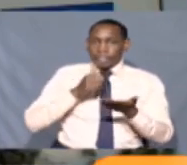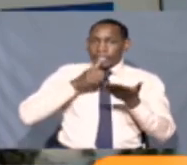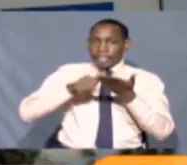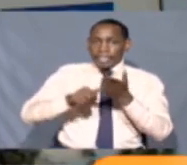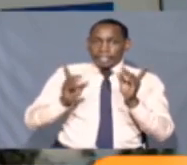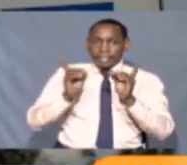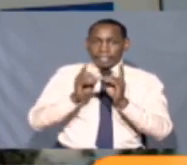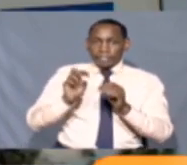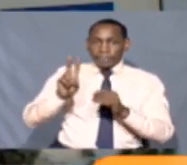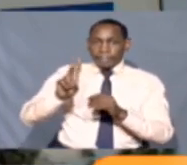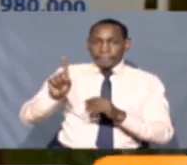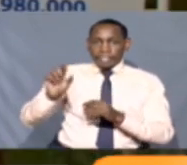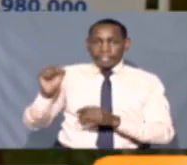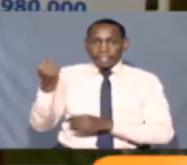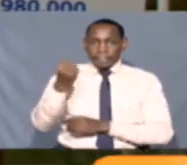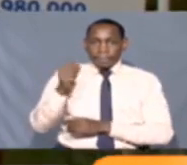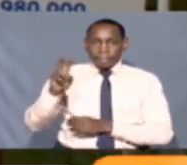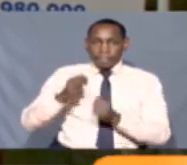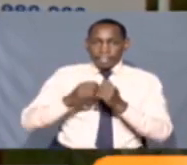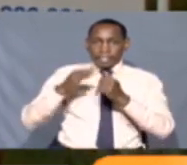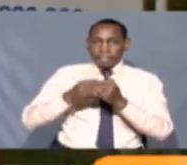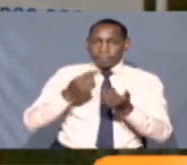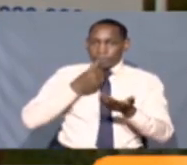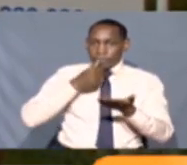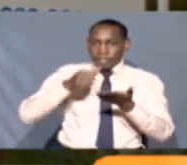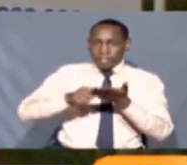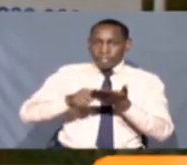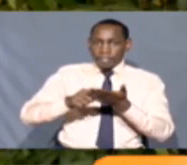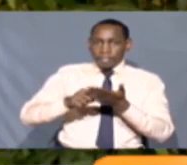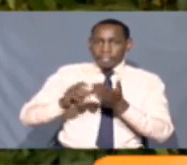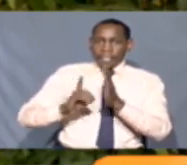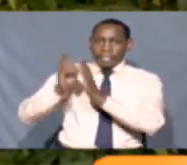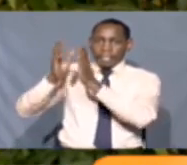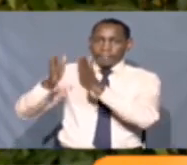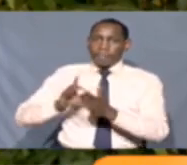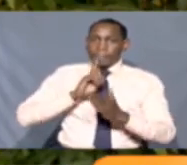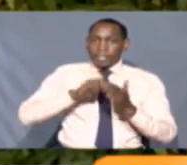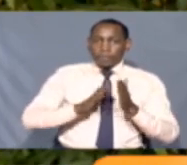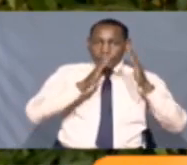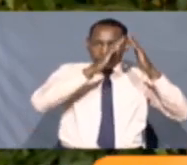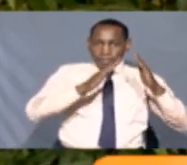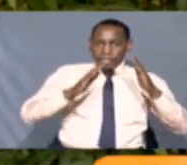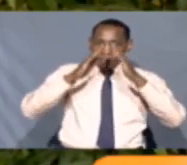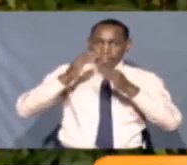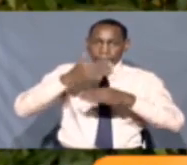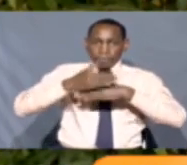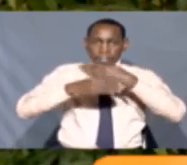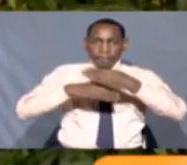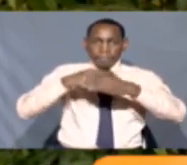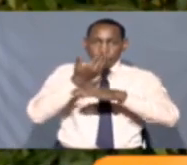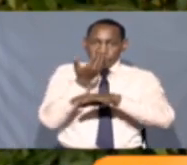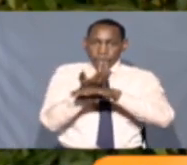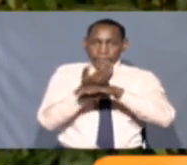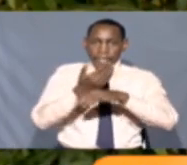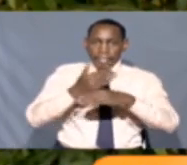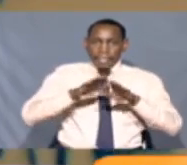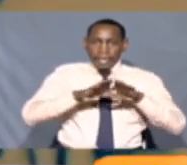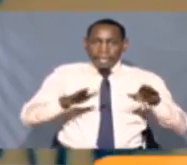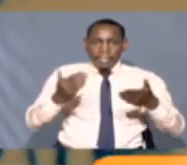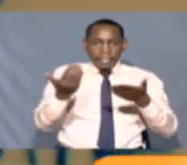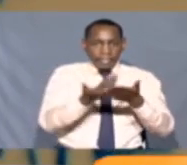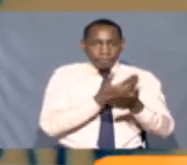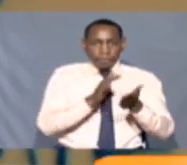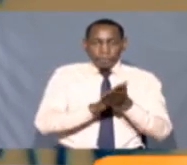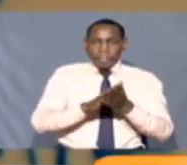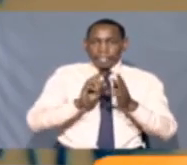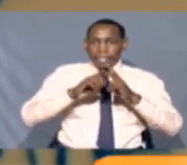dated 21st May 2018 and written to Superior Homes from WARMA says that houses built on riparian land should be removed and restoration